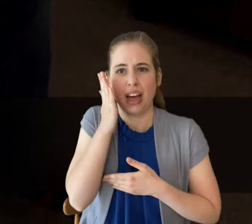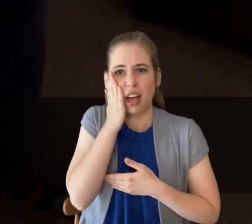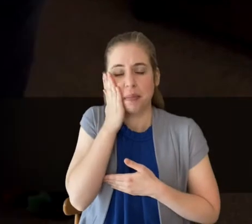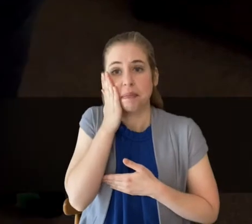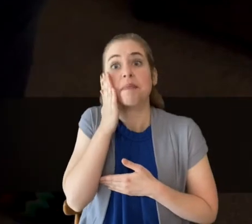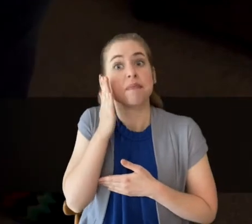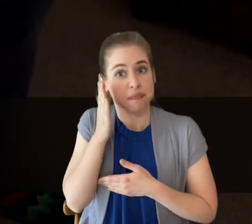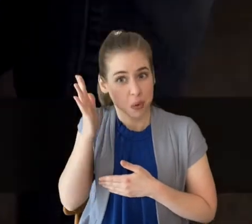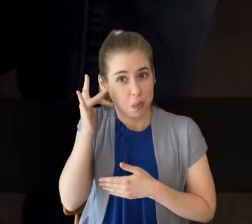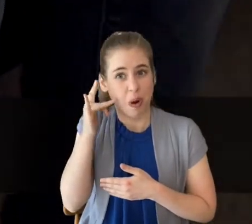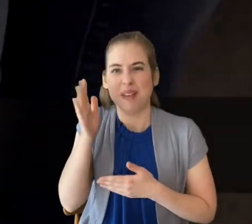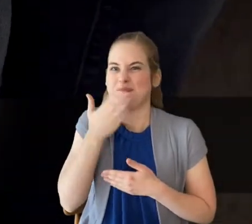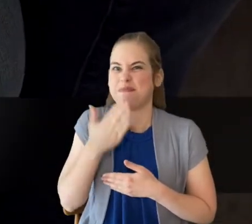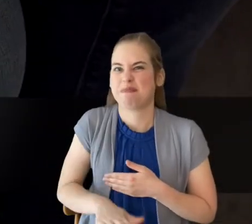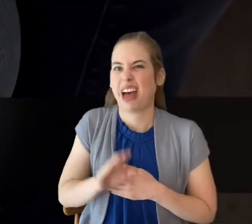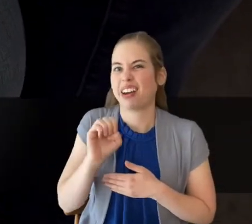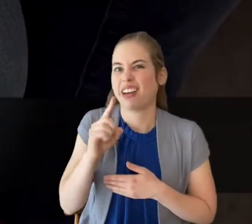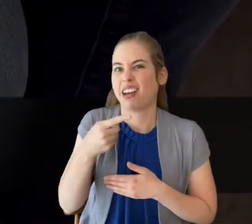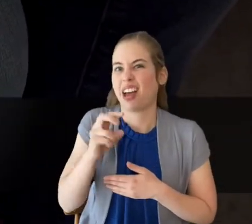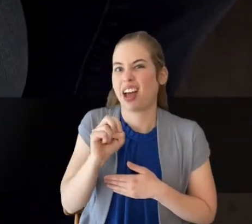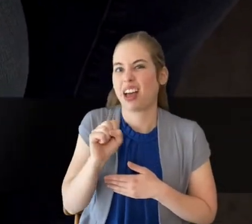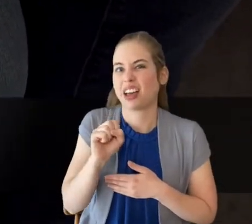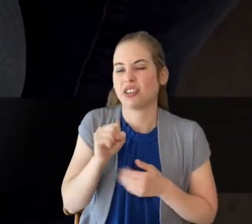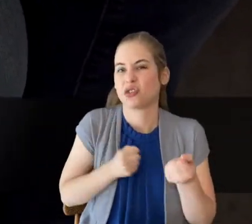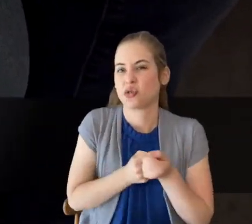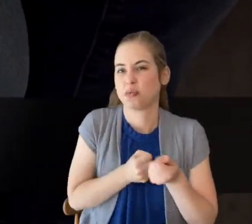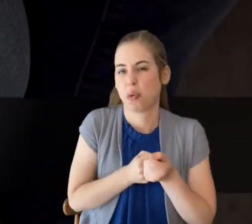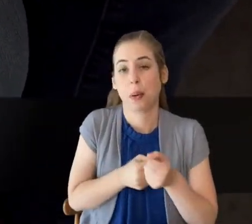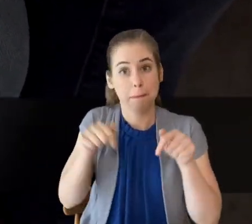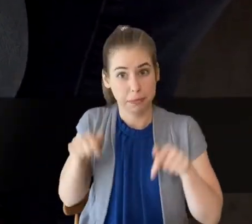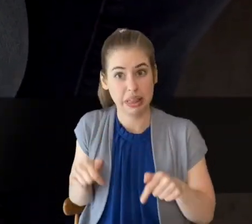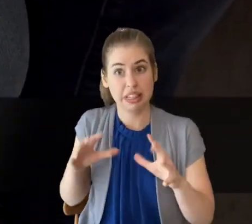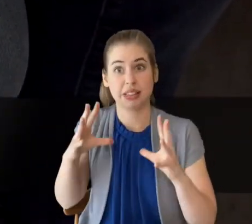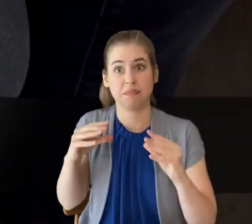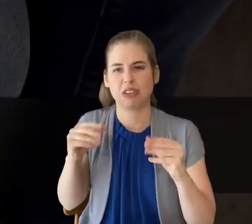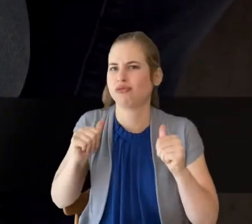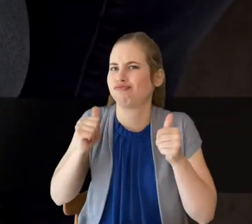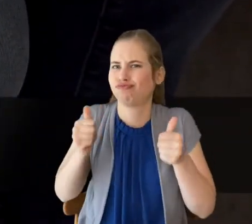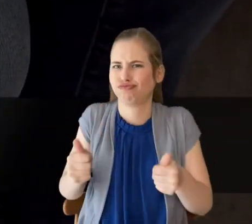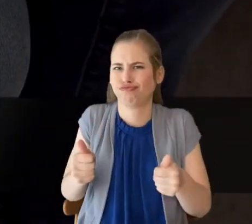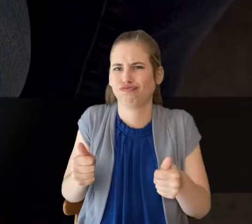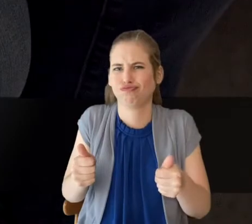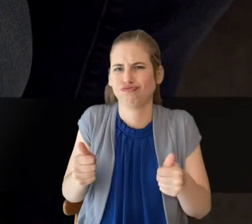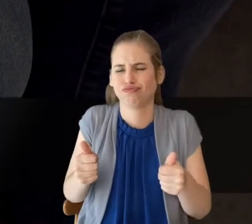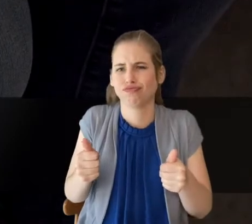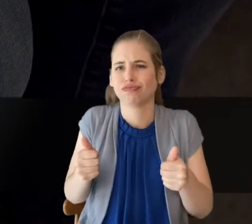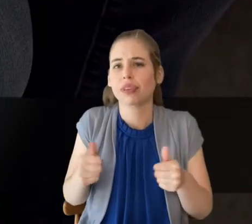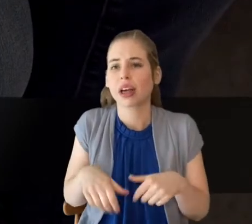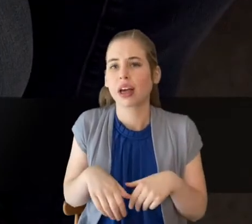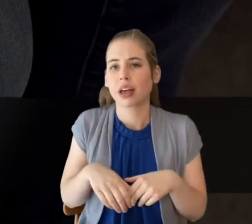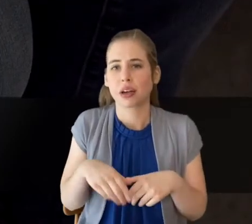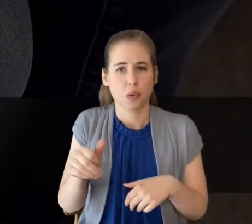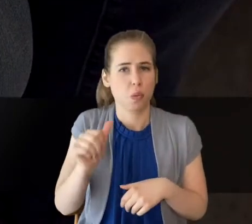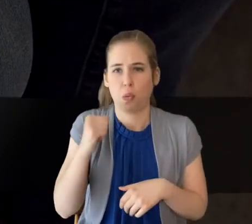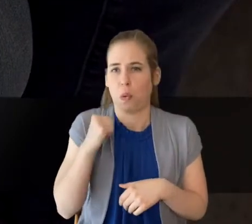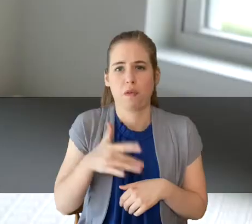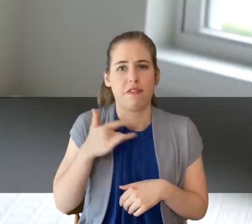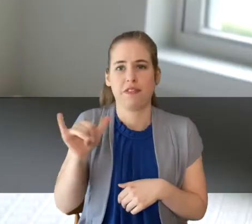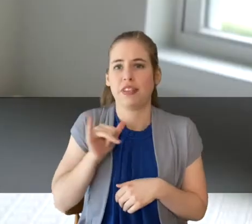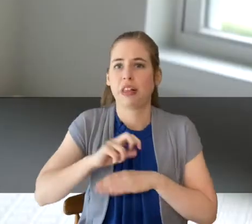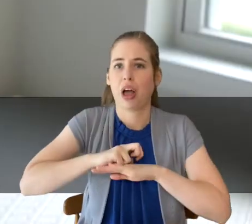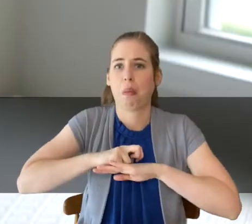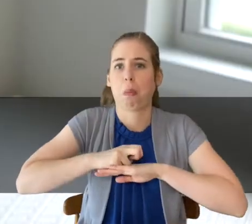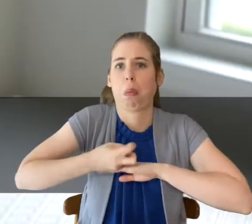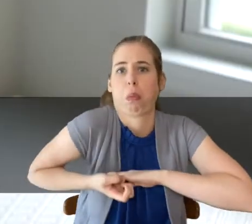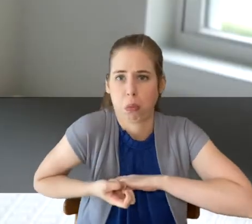on a softer mattress. And if you're a couple sharing a full or a queen size bed, this could negatively affect your sleep experience. So